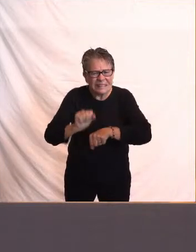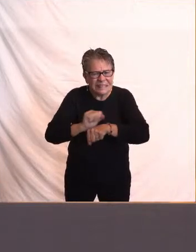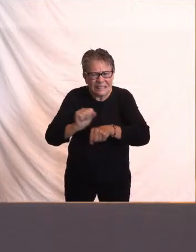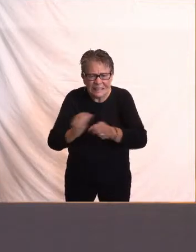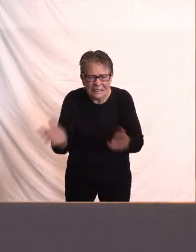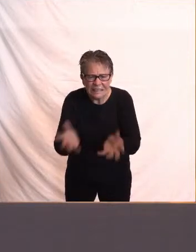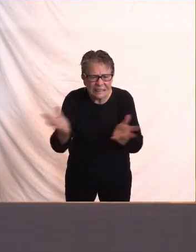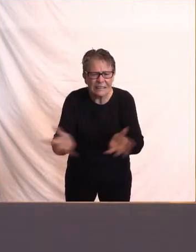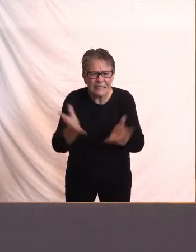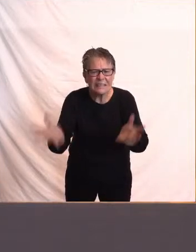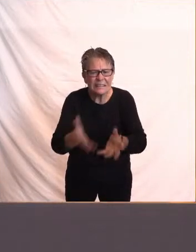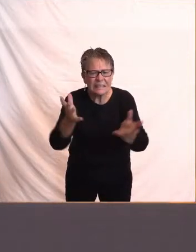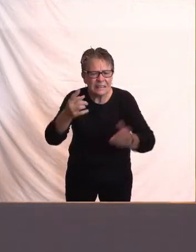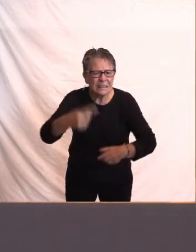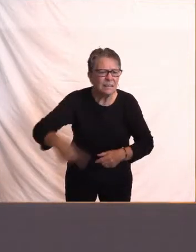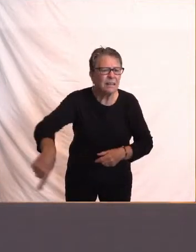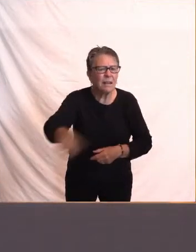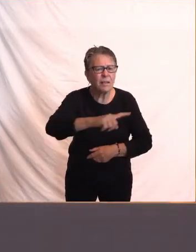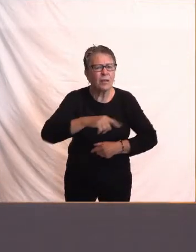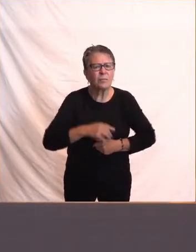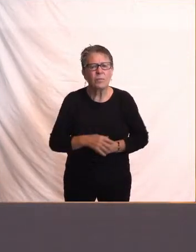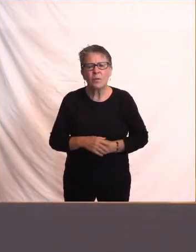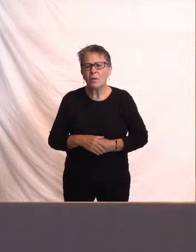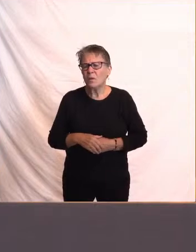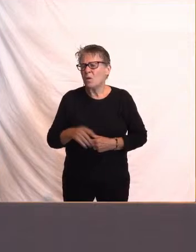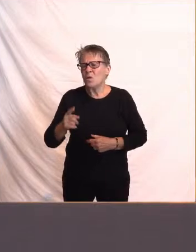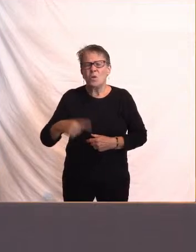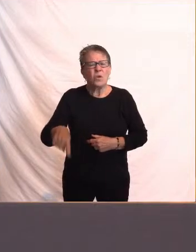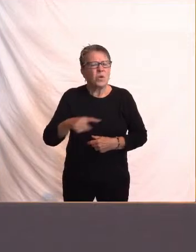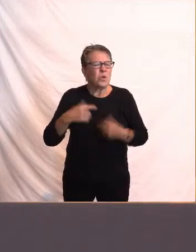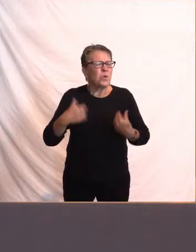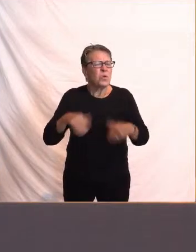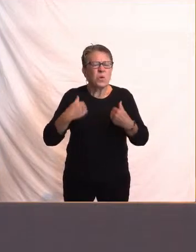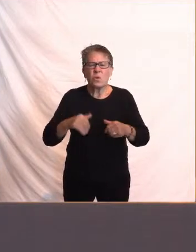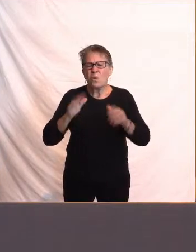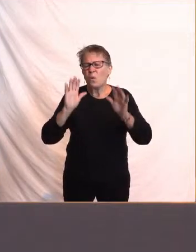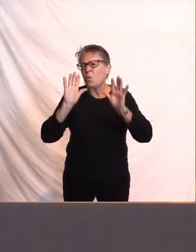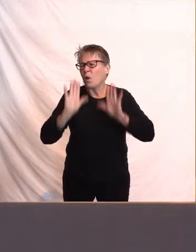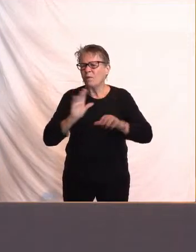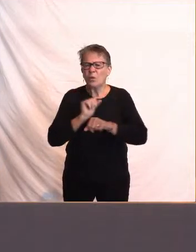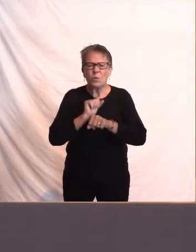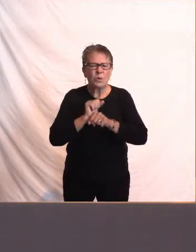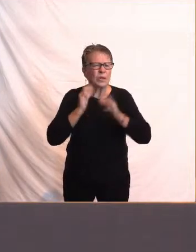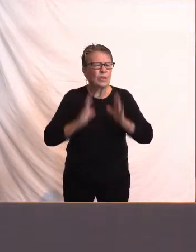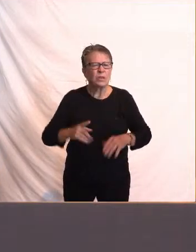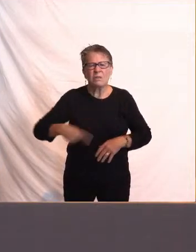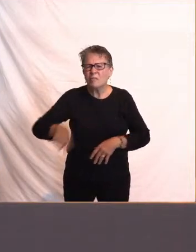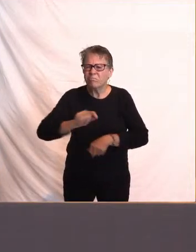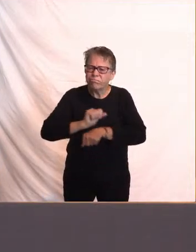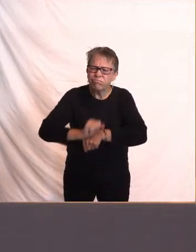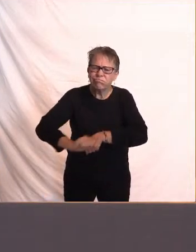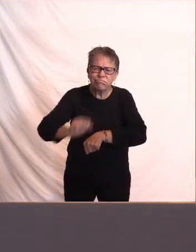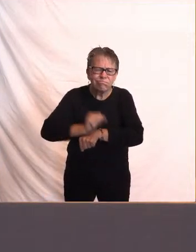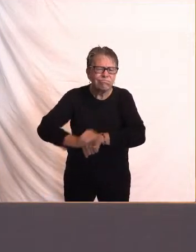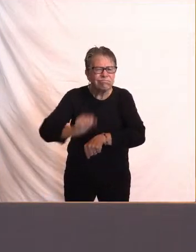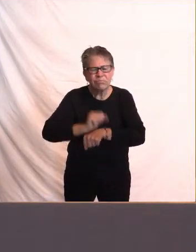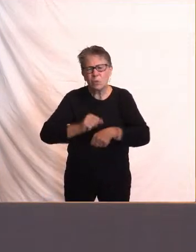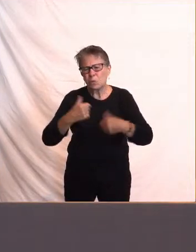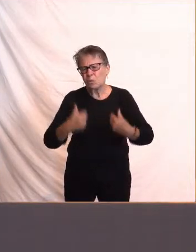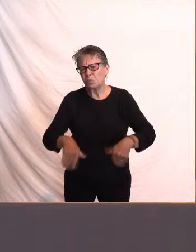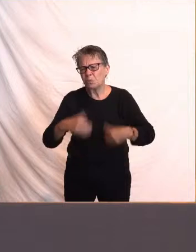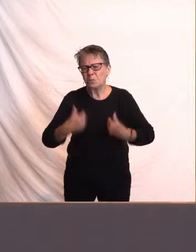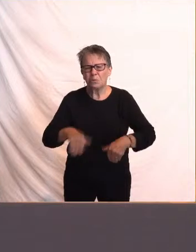extraordinary work. They are the linchpin into the community. So when someone asks us about a particular school outbreak